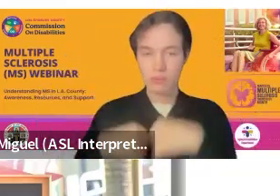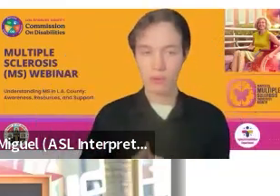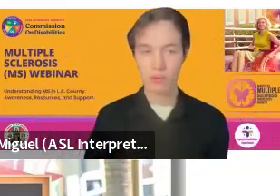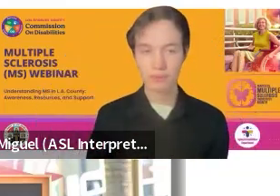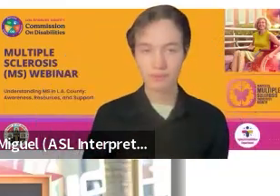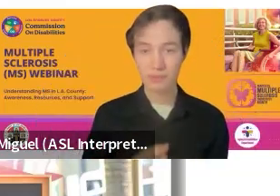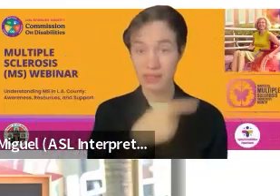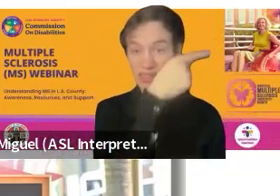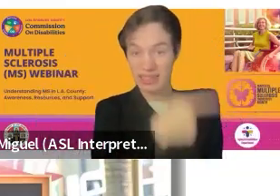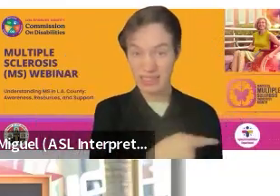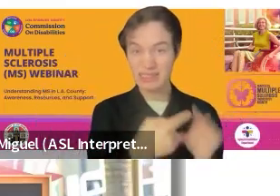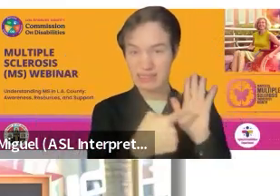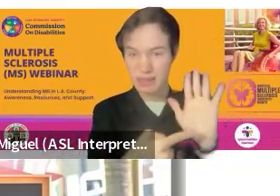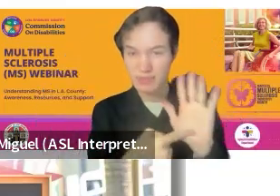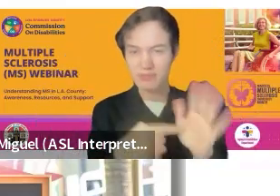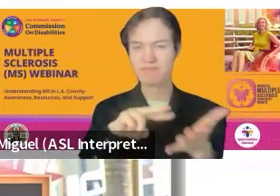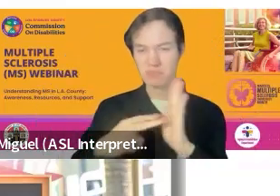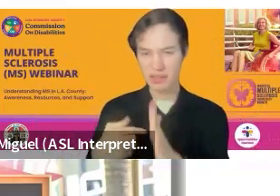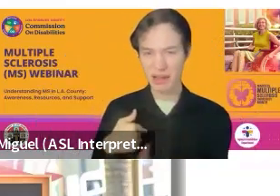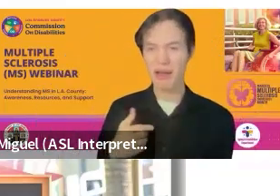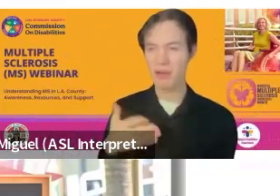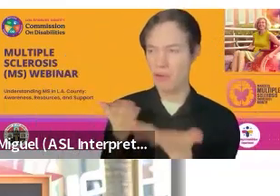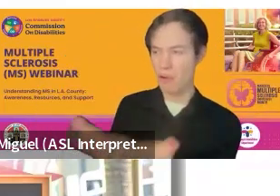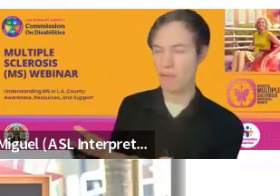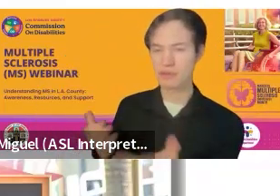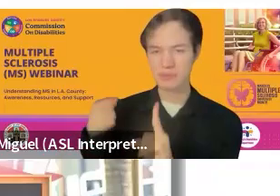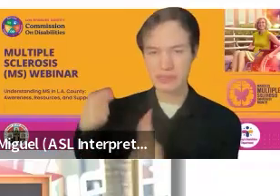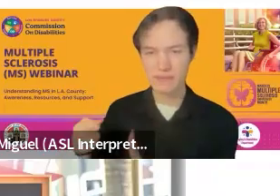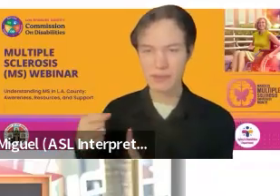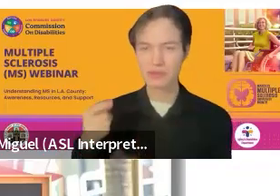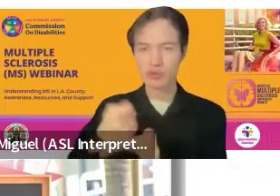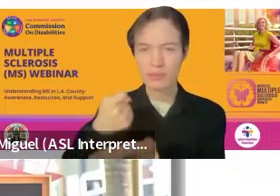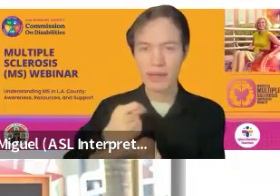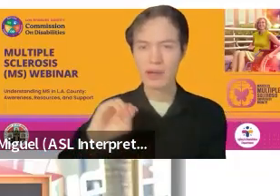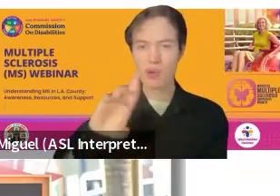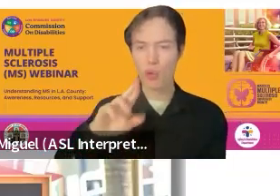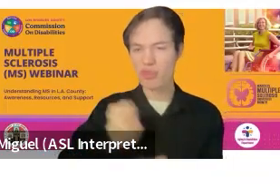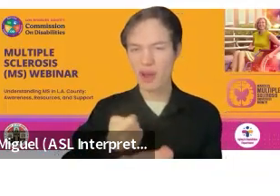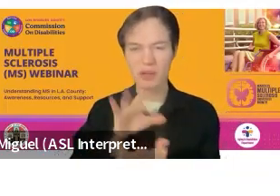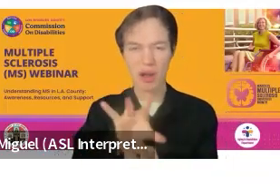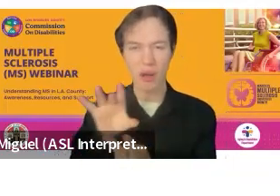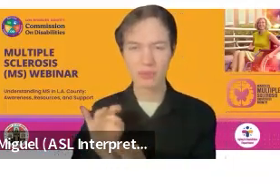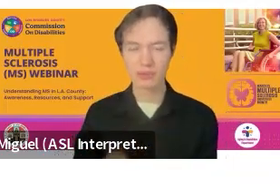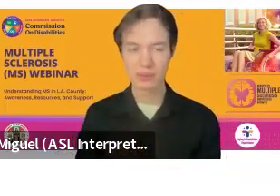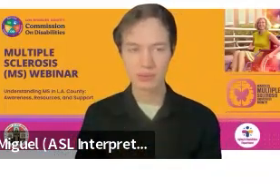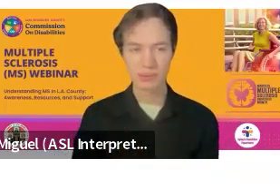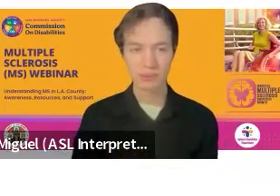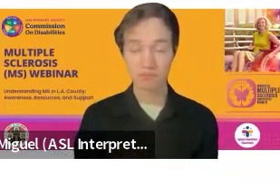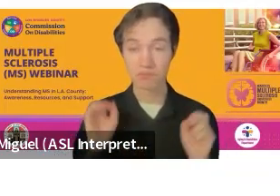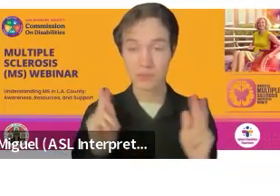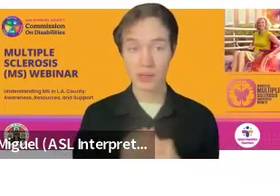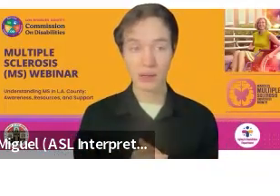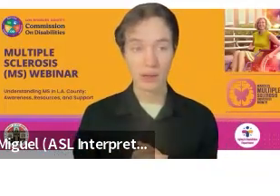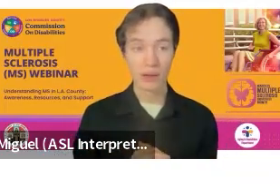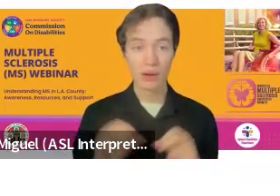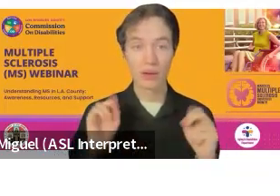offer specific treatment or therapy options. Okay. All right,